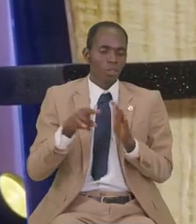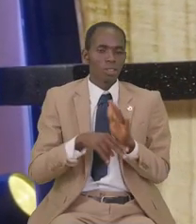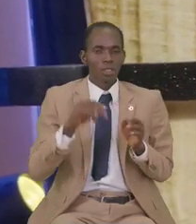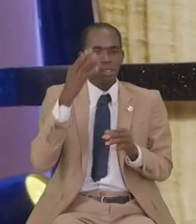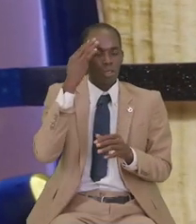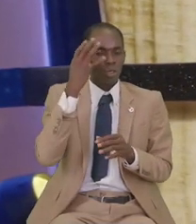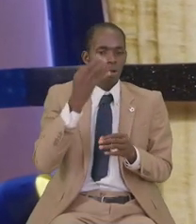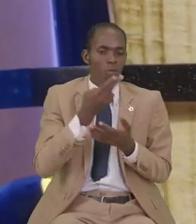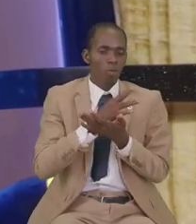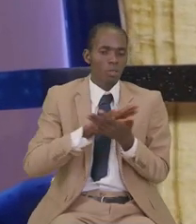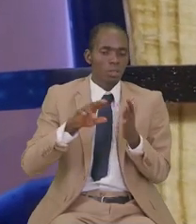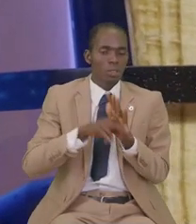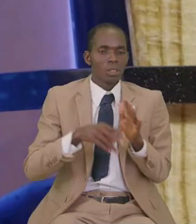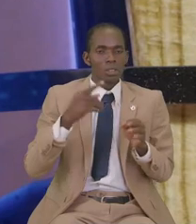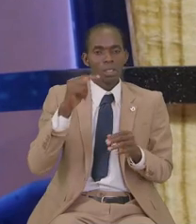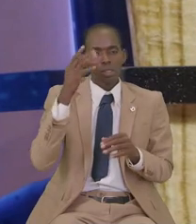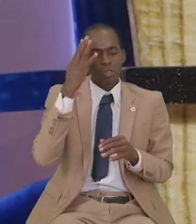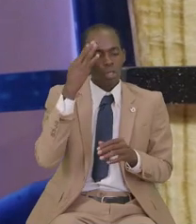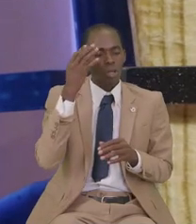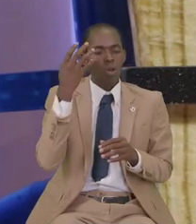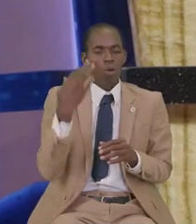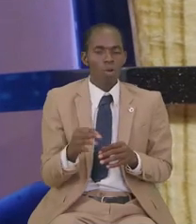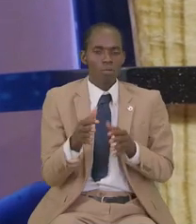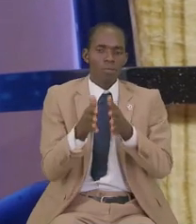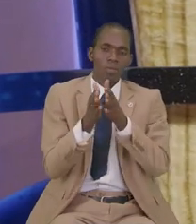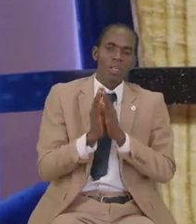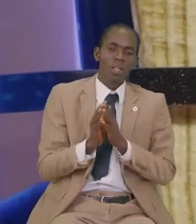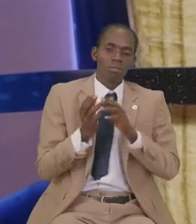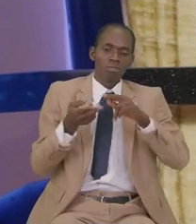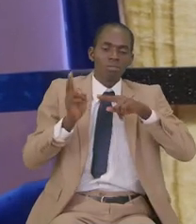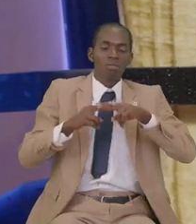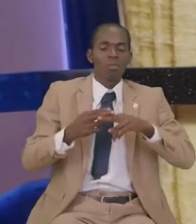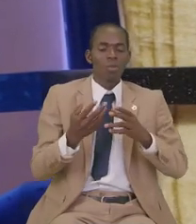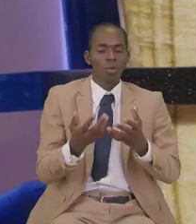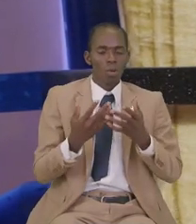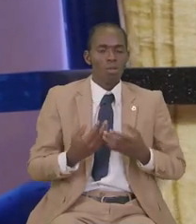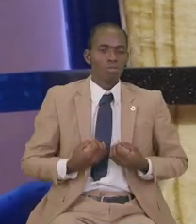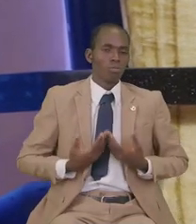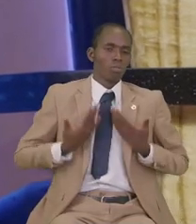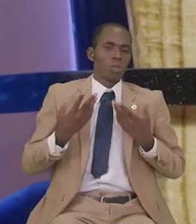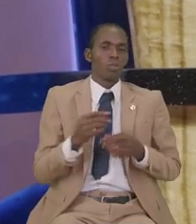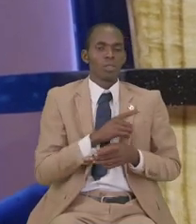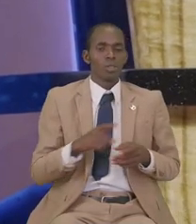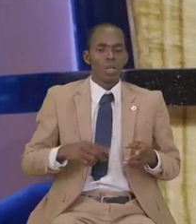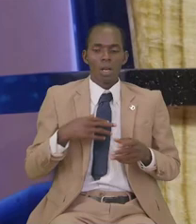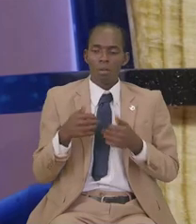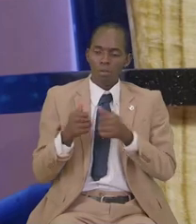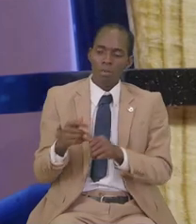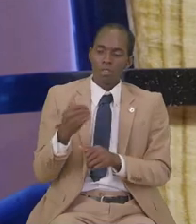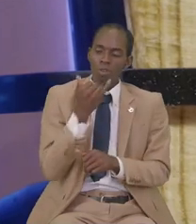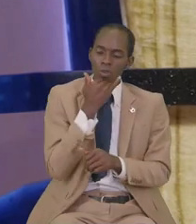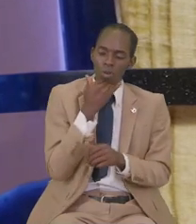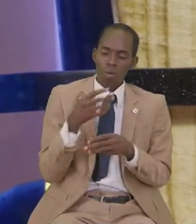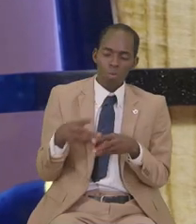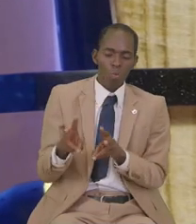the knowledge of the demand, and the decree, and the desire of the Lord, and then they follow the wrong way now. Because